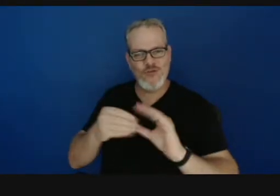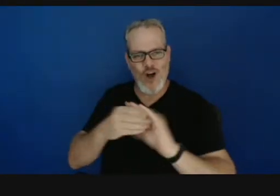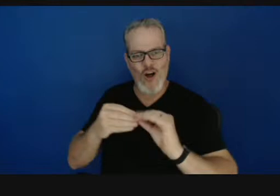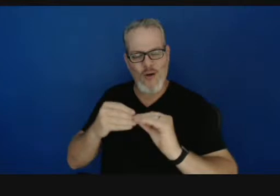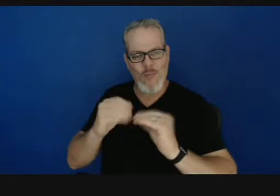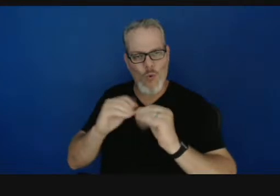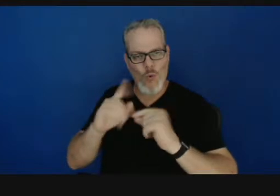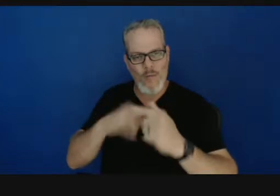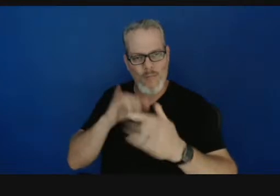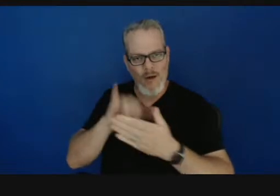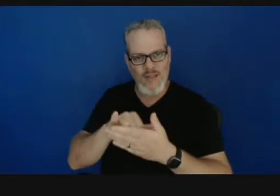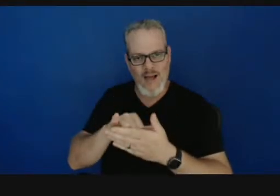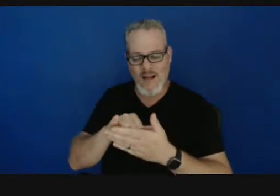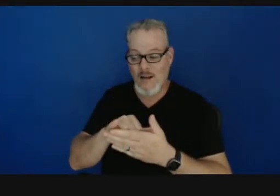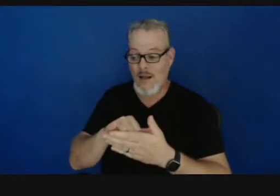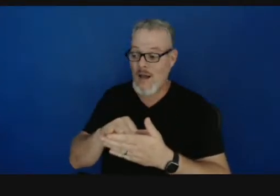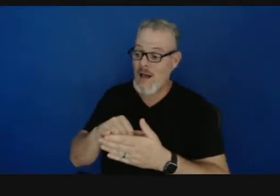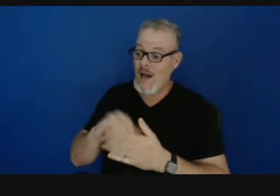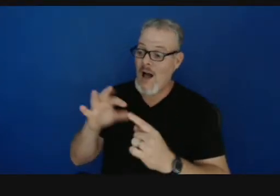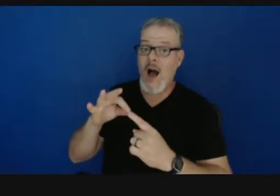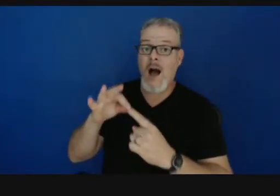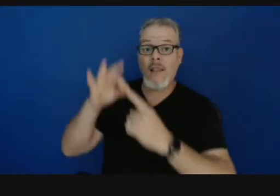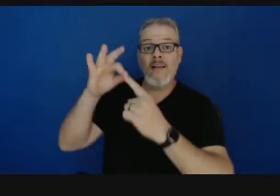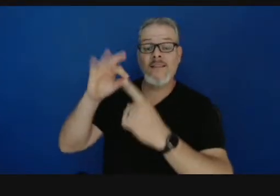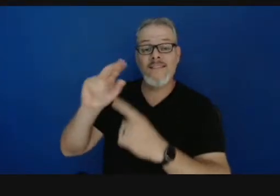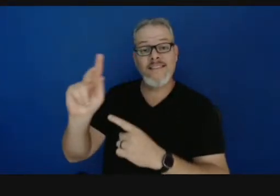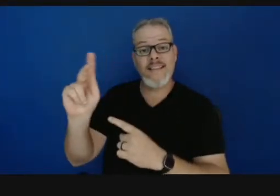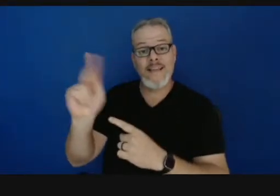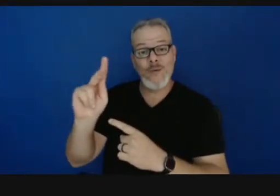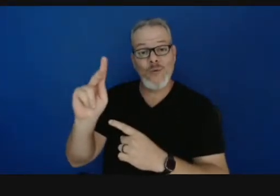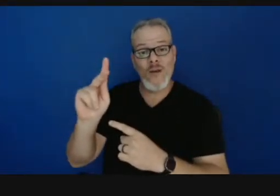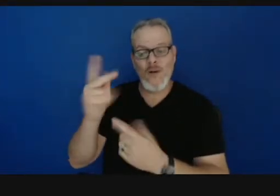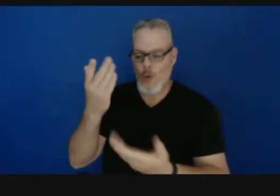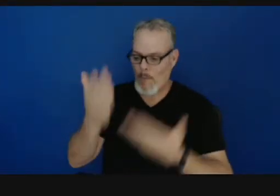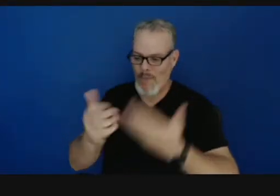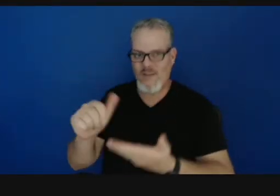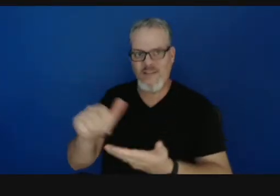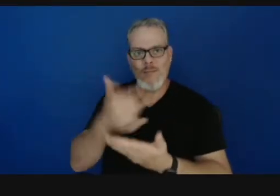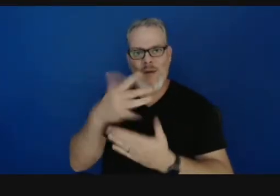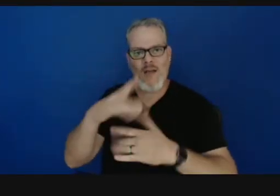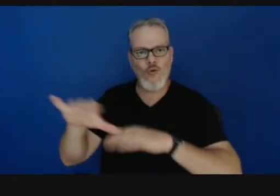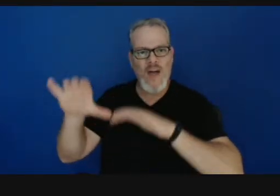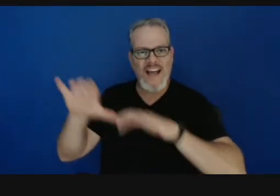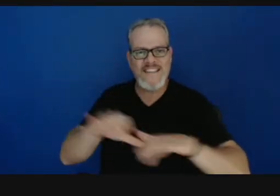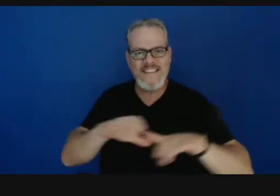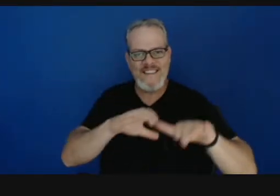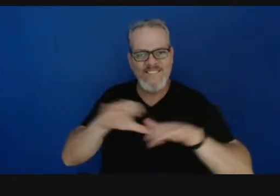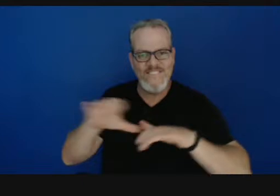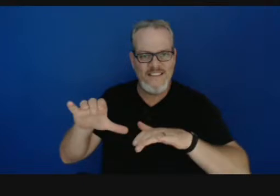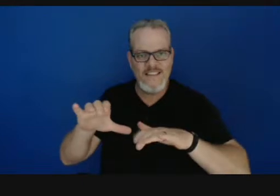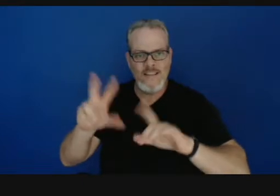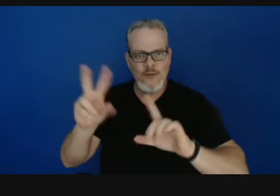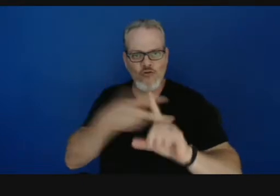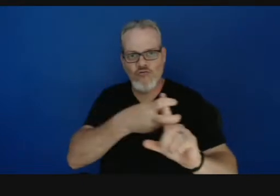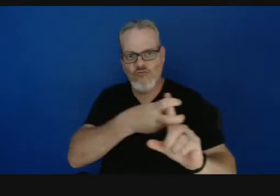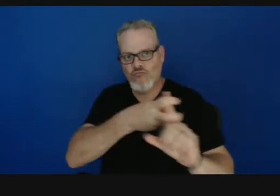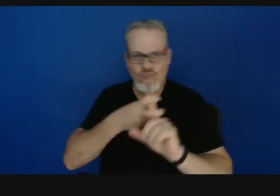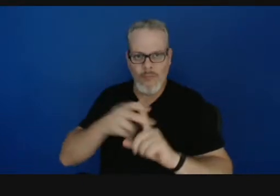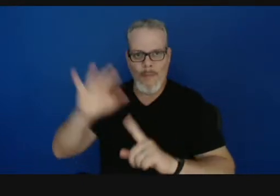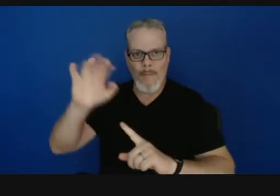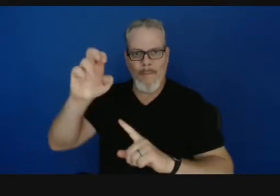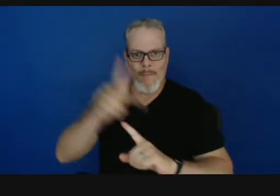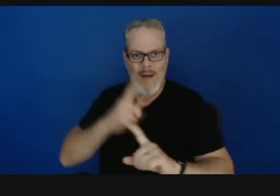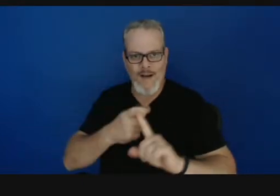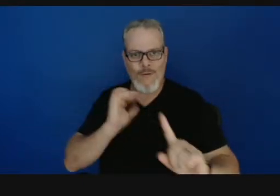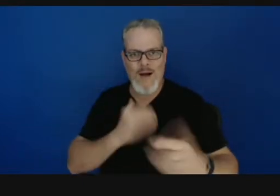unless Kilauea or some other activity pulls us out of our temporary reprieve here. So we'll